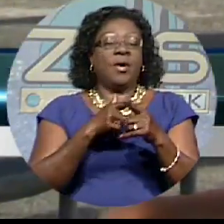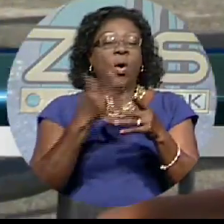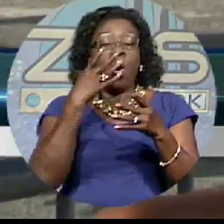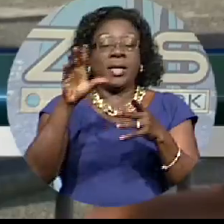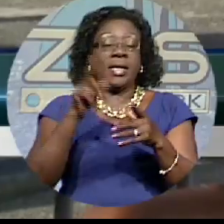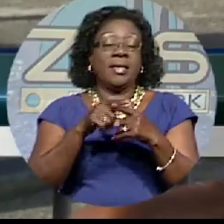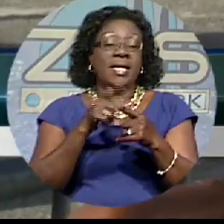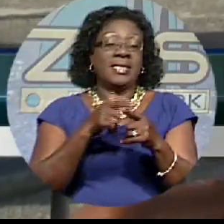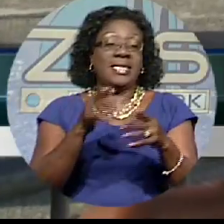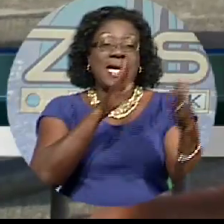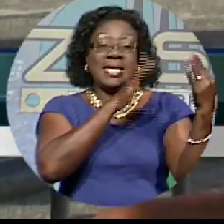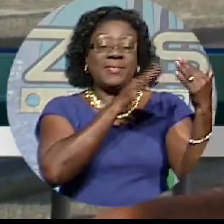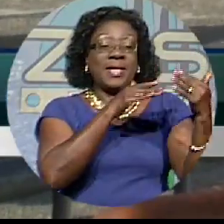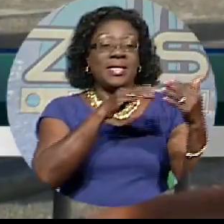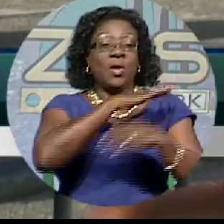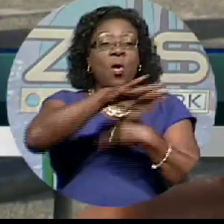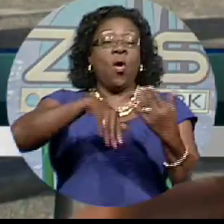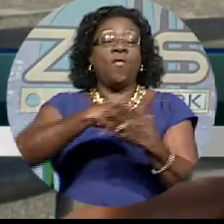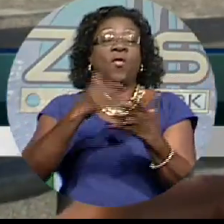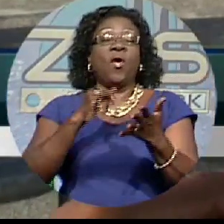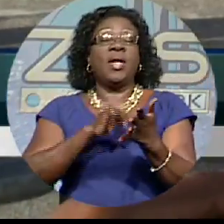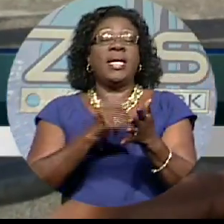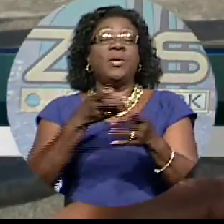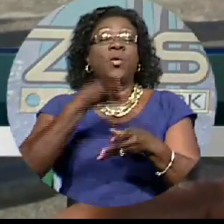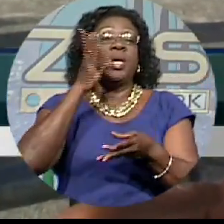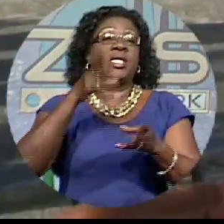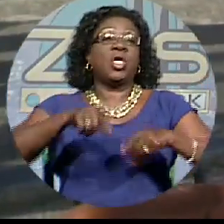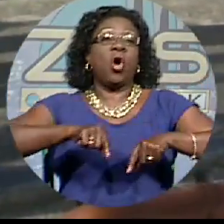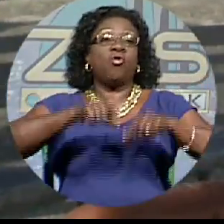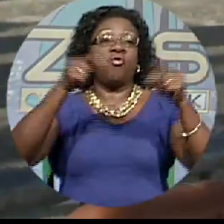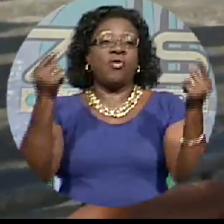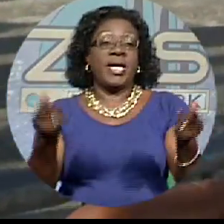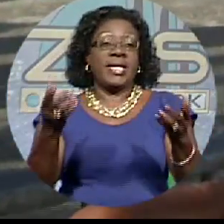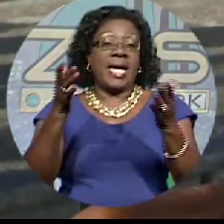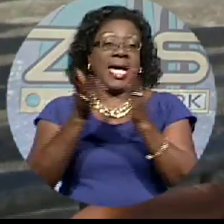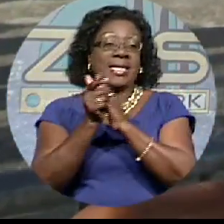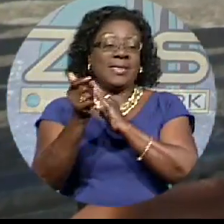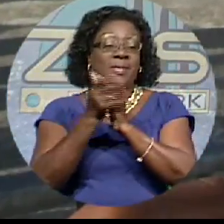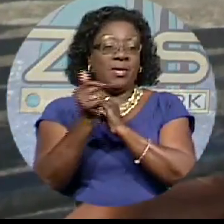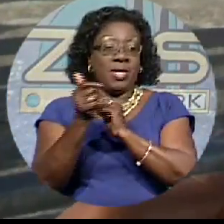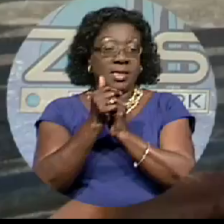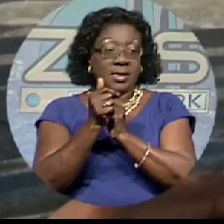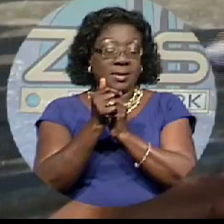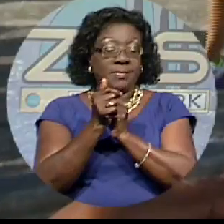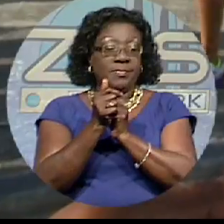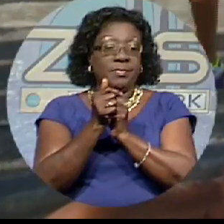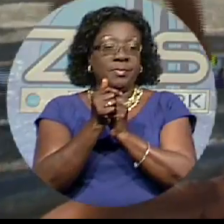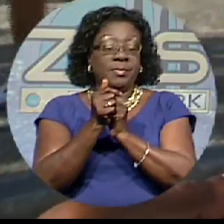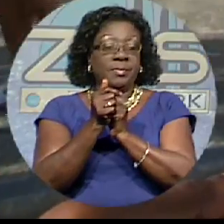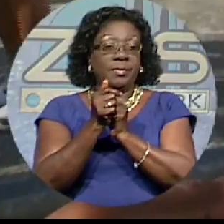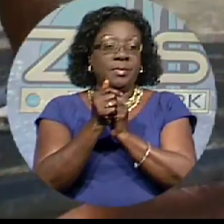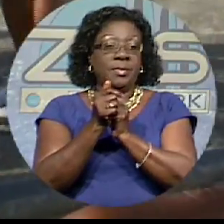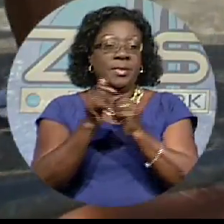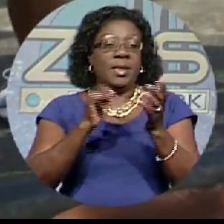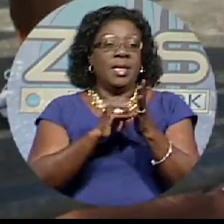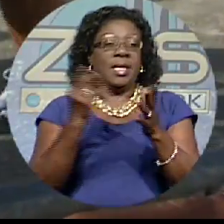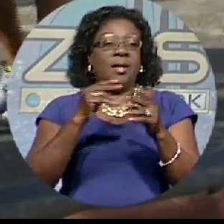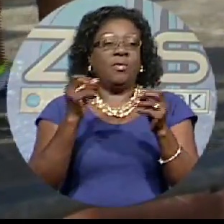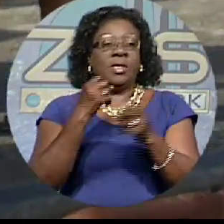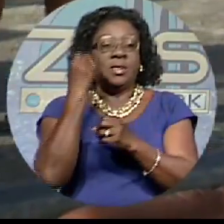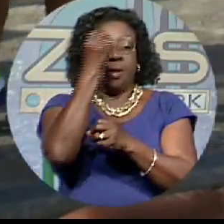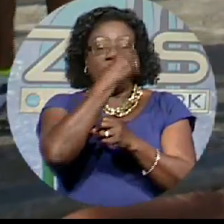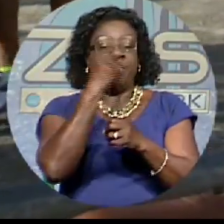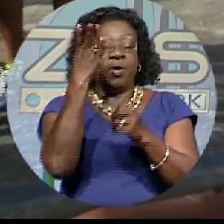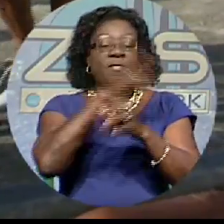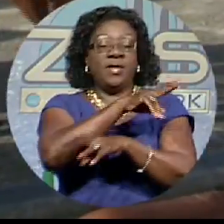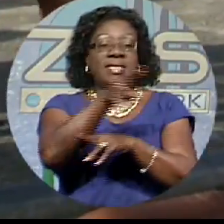but overall it was a great experience. It was some good competition with the second woman. It was beautiful